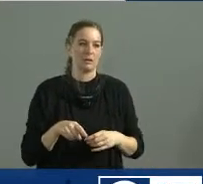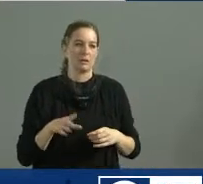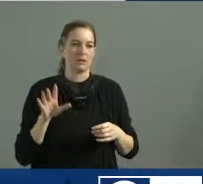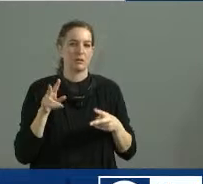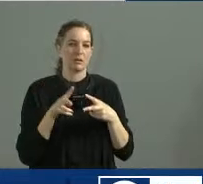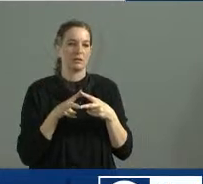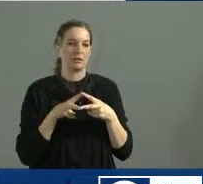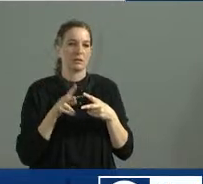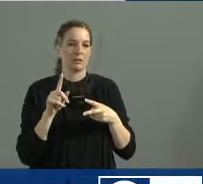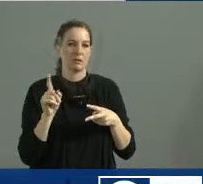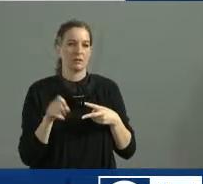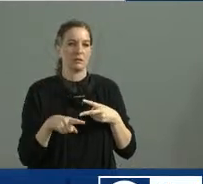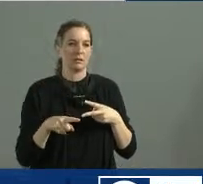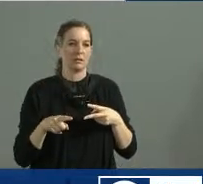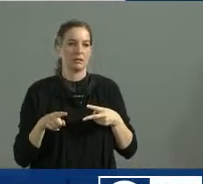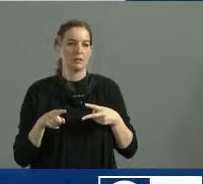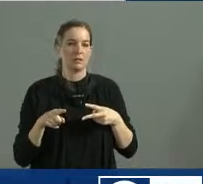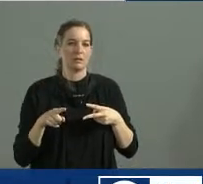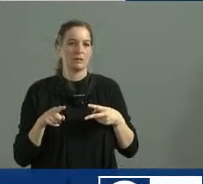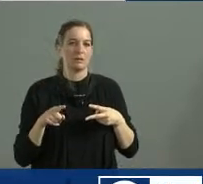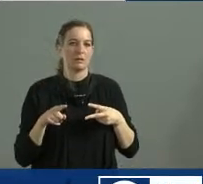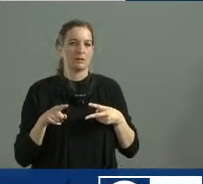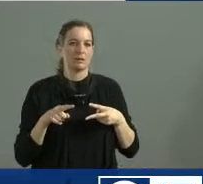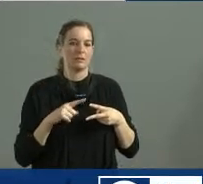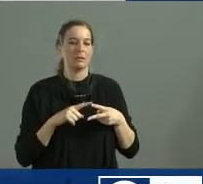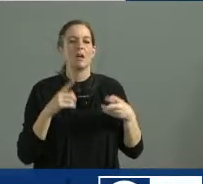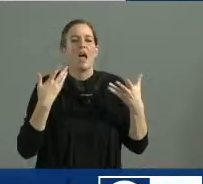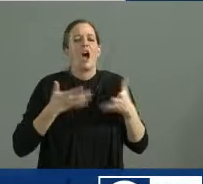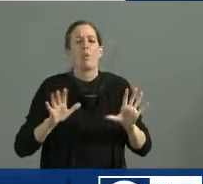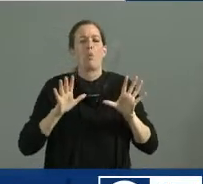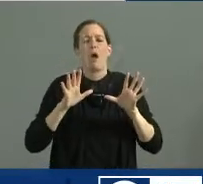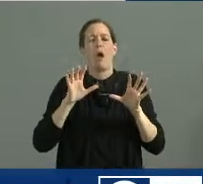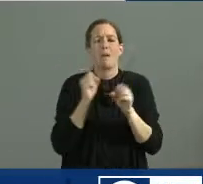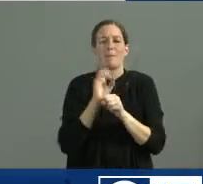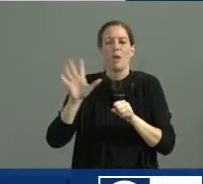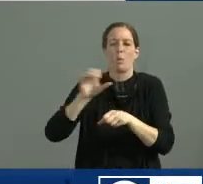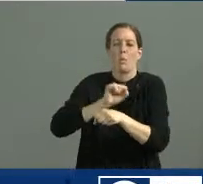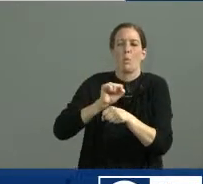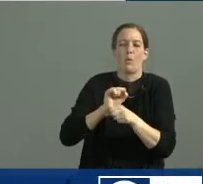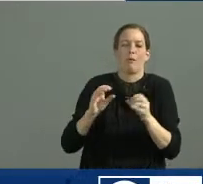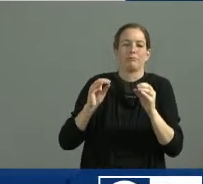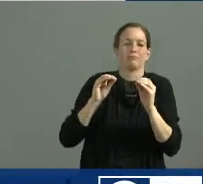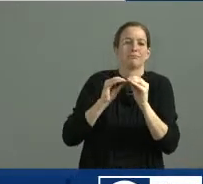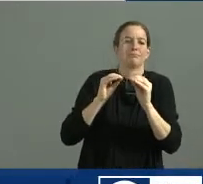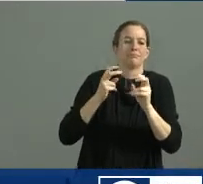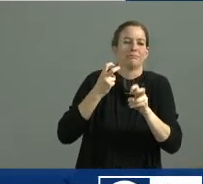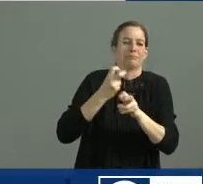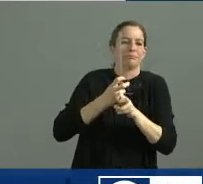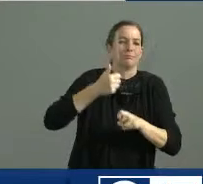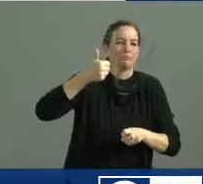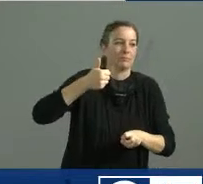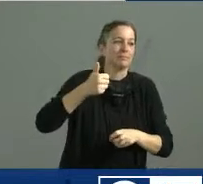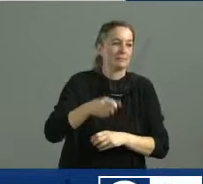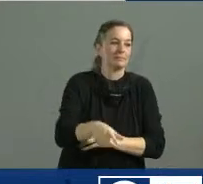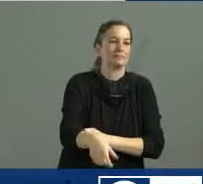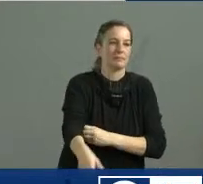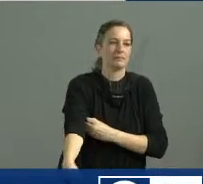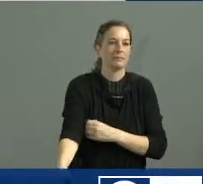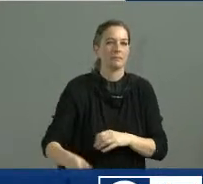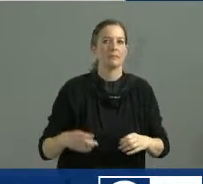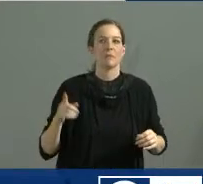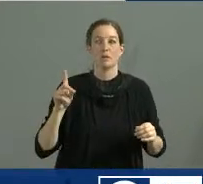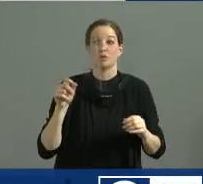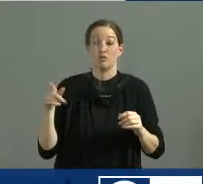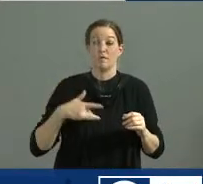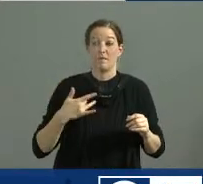release of all of it at the same time not complicate your efforts at all if you're going to have to potentially, do you think you will